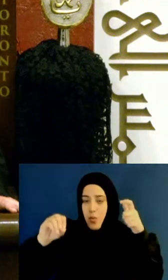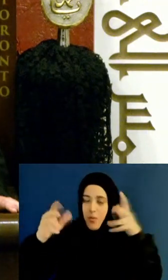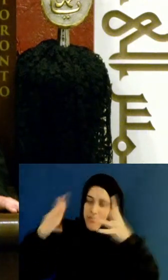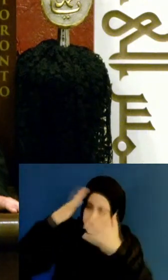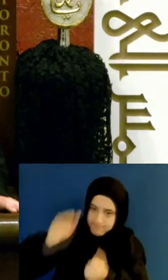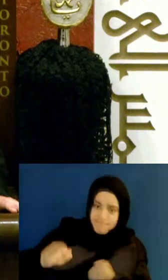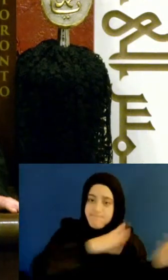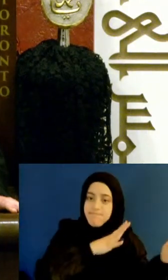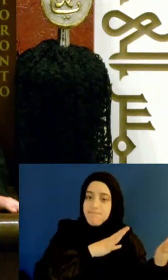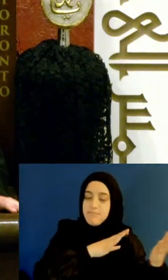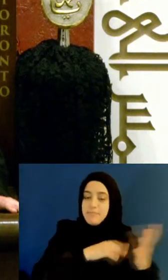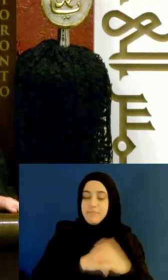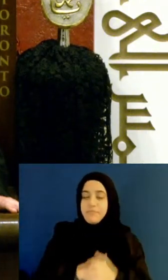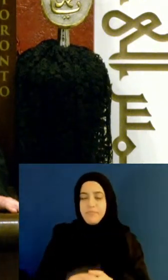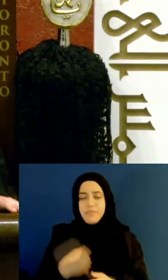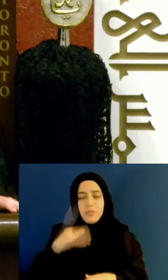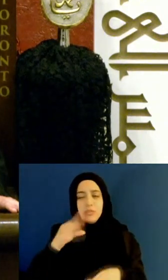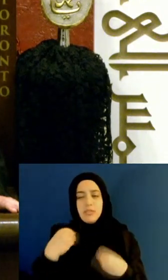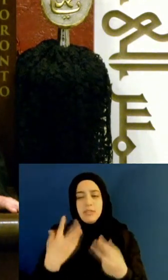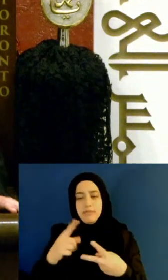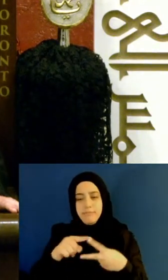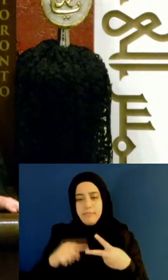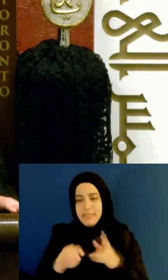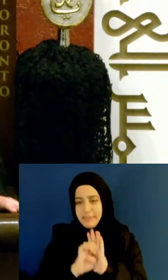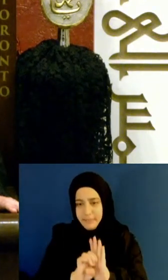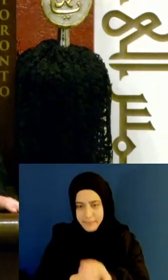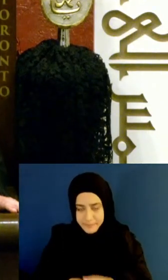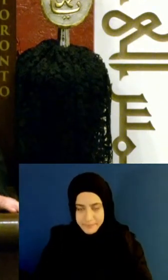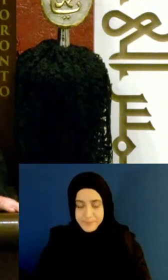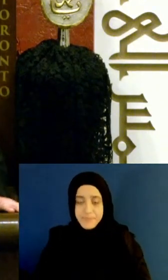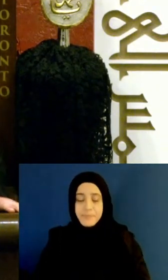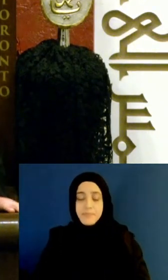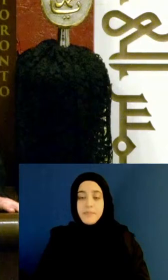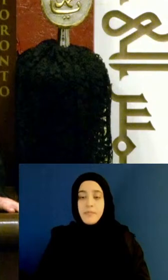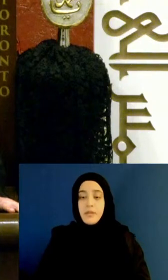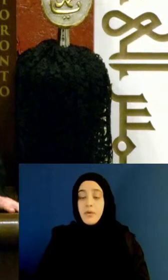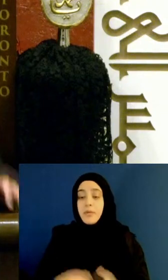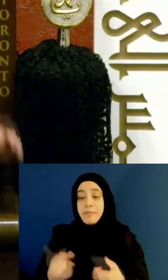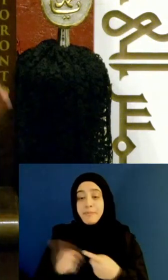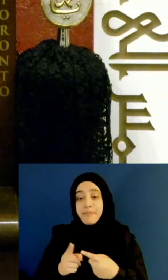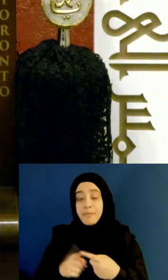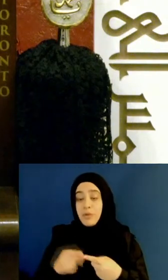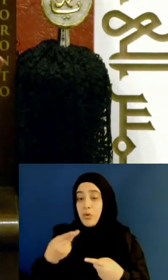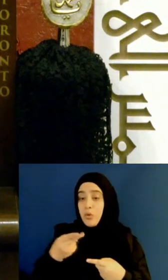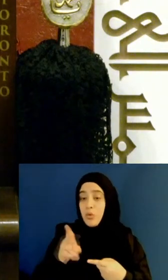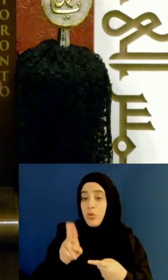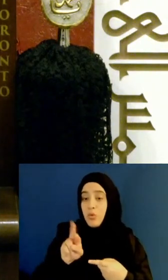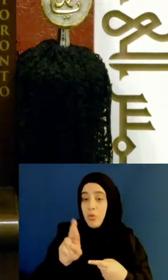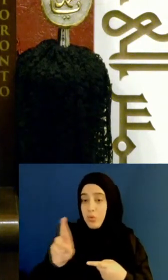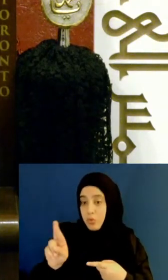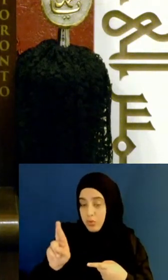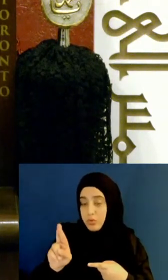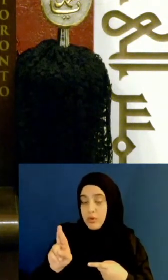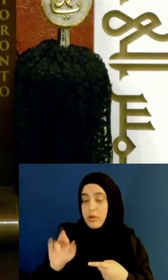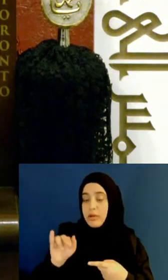we'll enter into Masaib. Number one, Hur ibn Yazid al-Riyahi. Shufu wa antum, think about